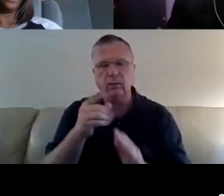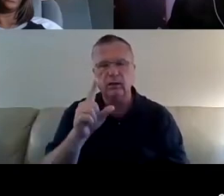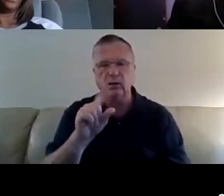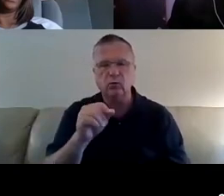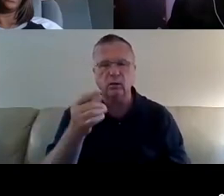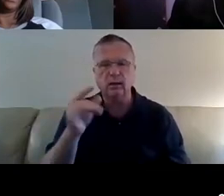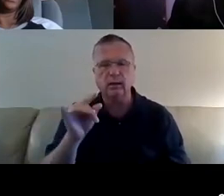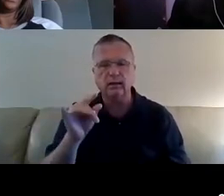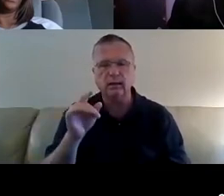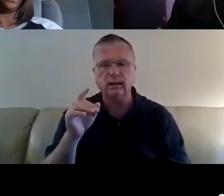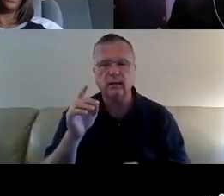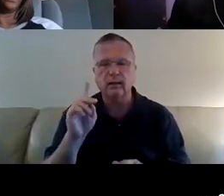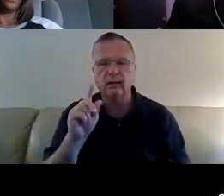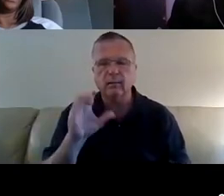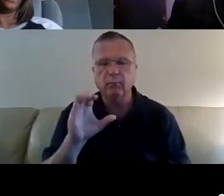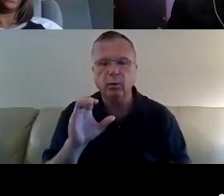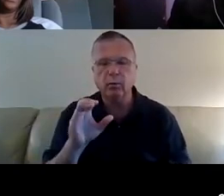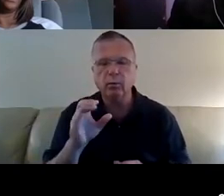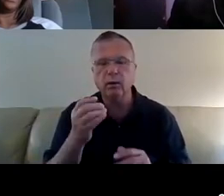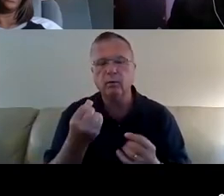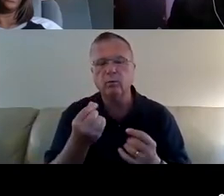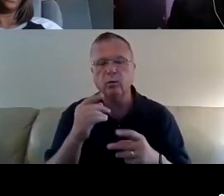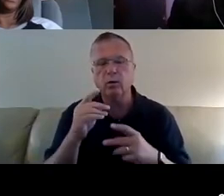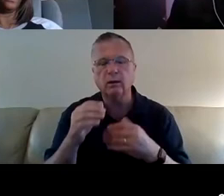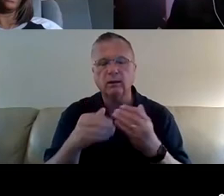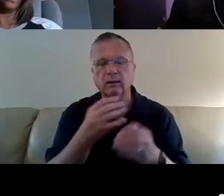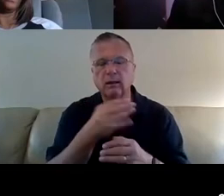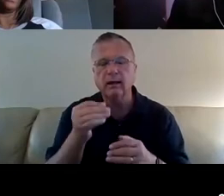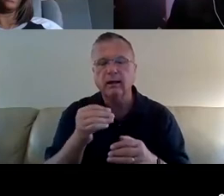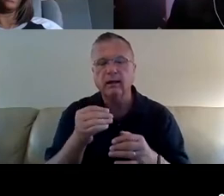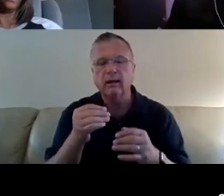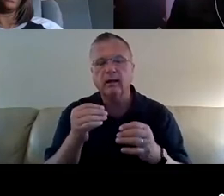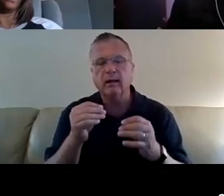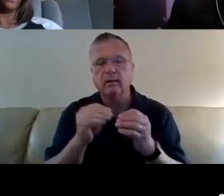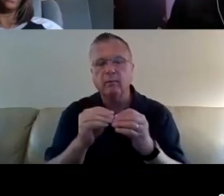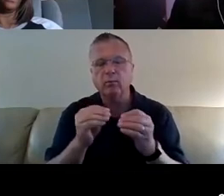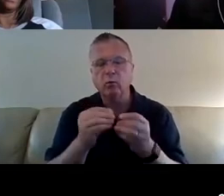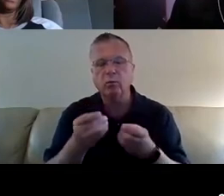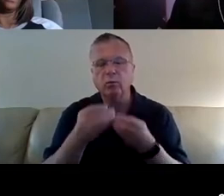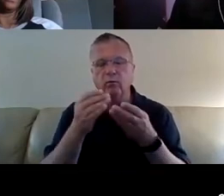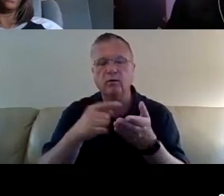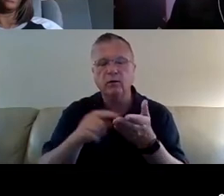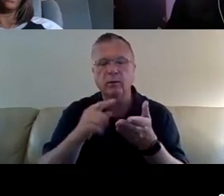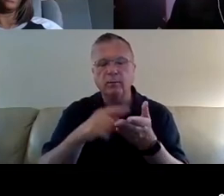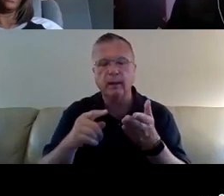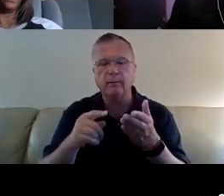process, and further providing for payment of costs not to exceed